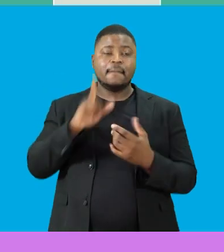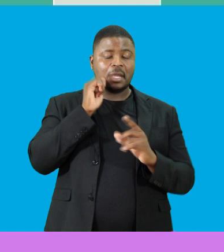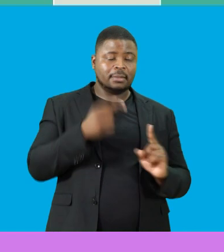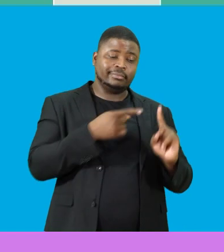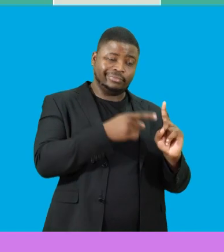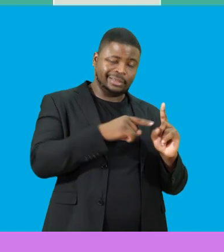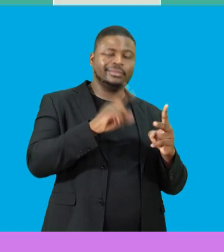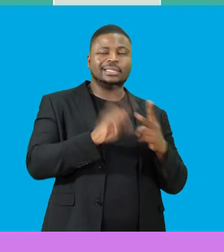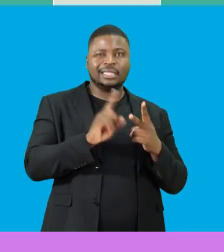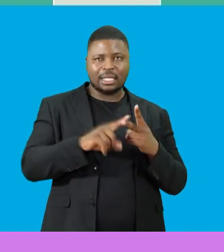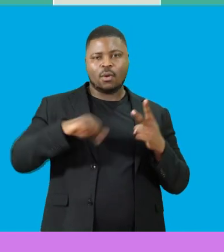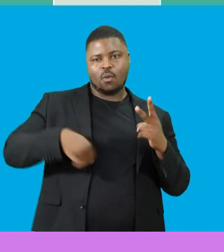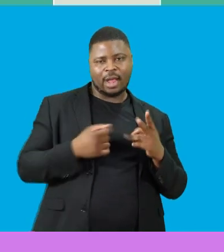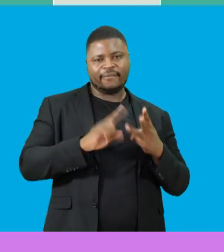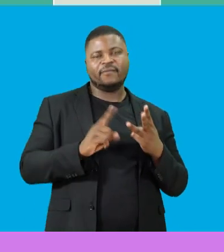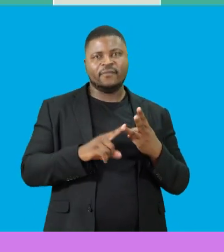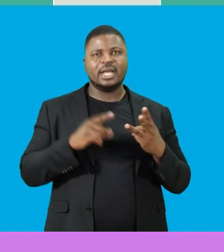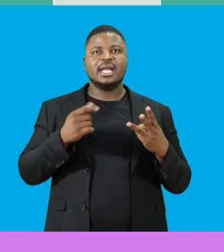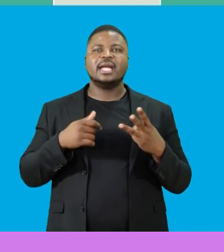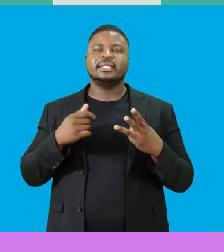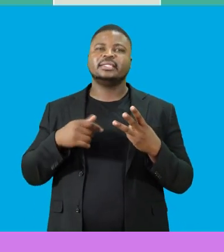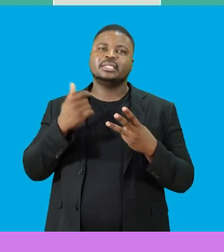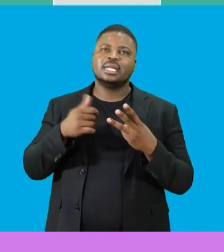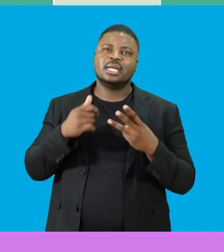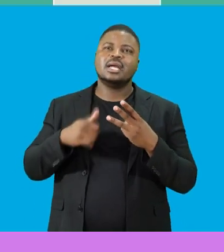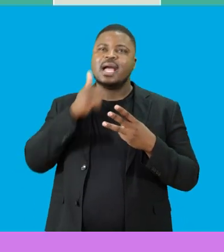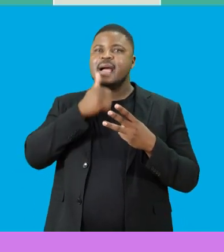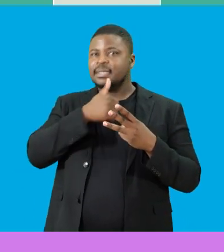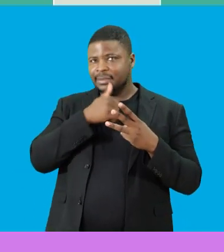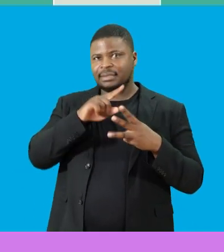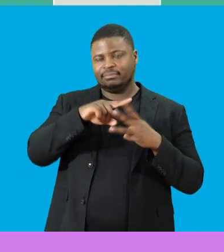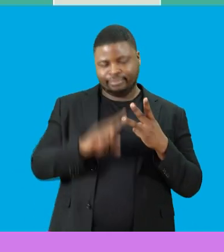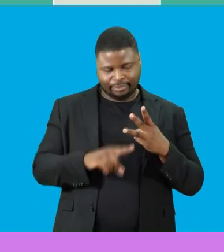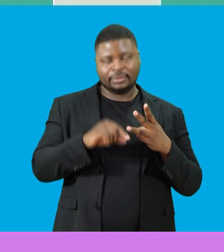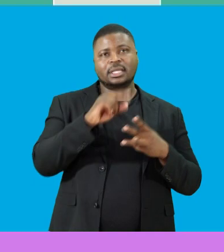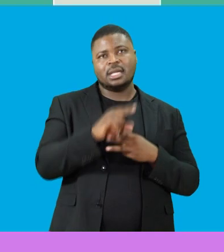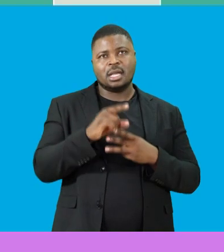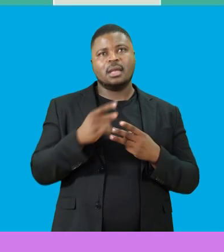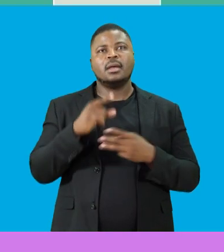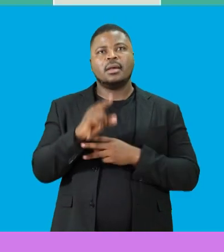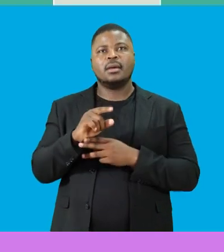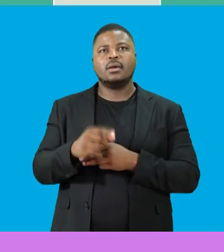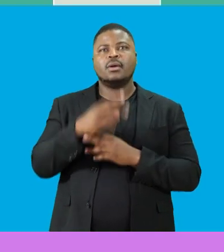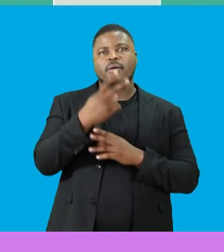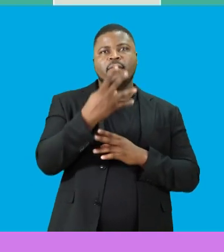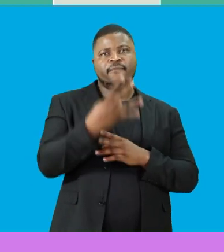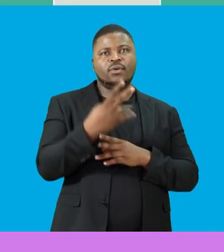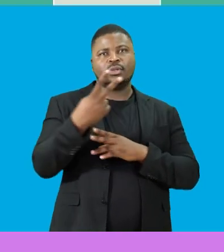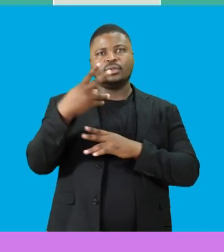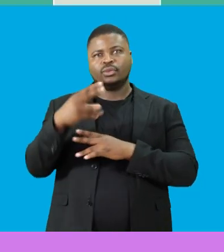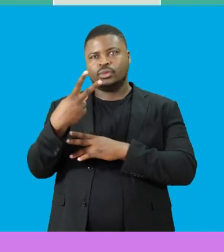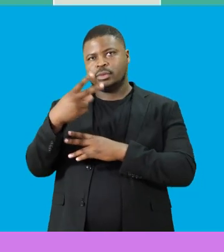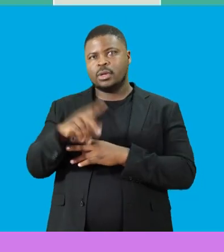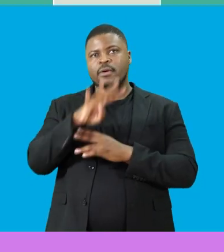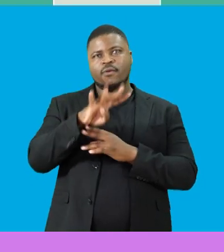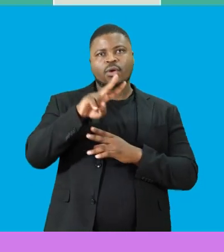Mbele, his wife, and the nanny. So we're going to say 420 multiplied by 3. What is 420 times